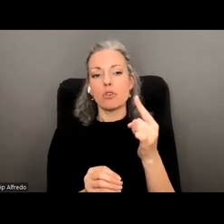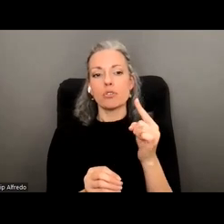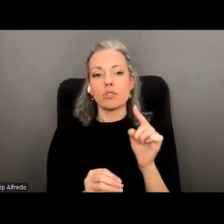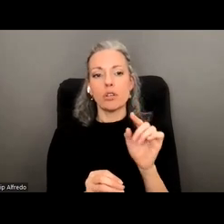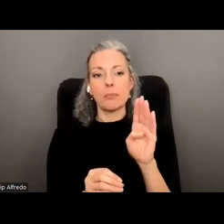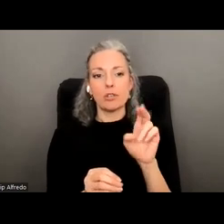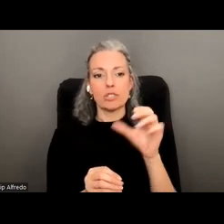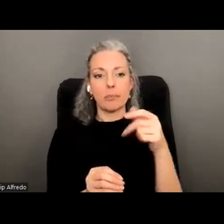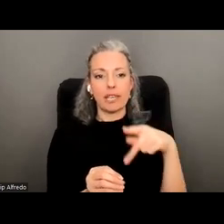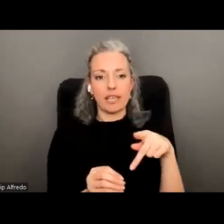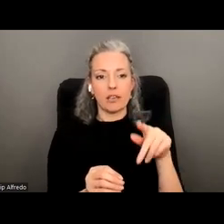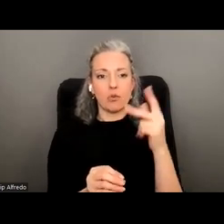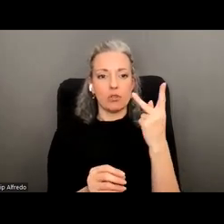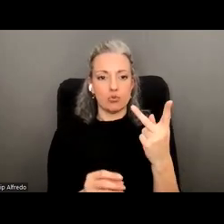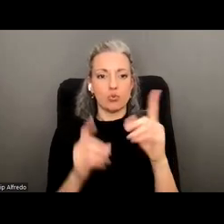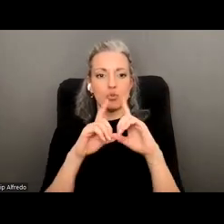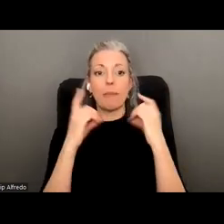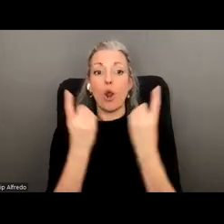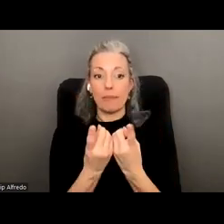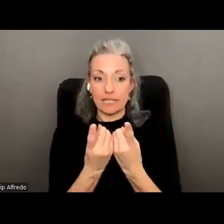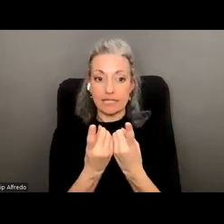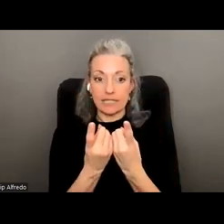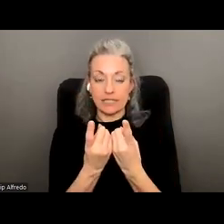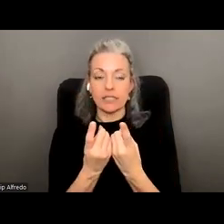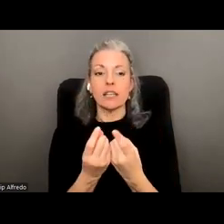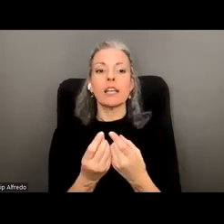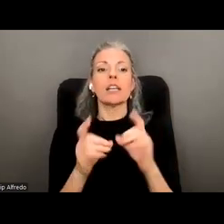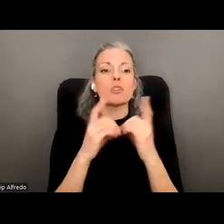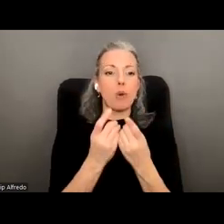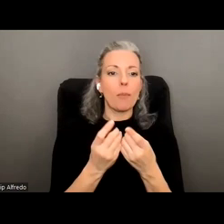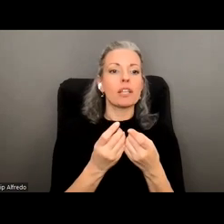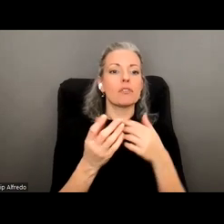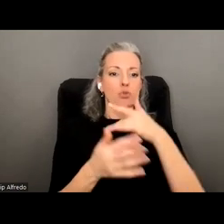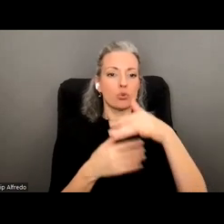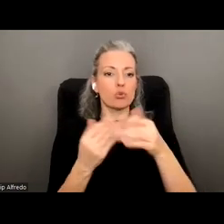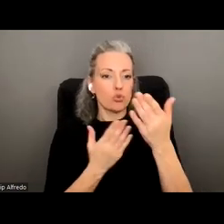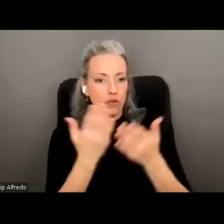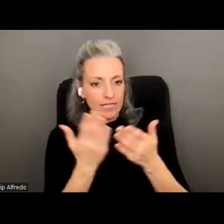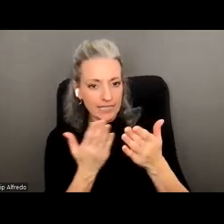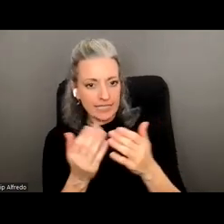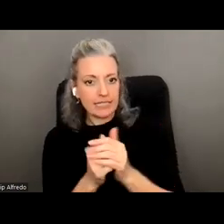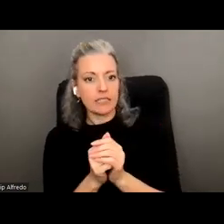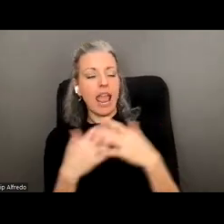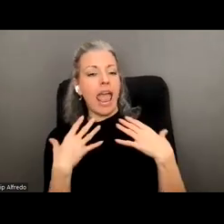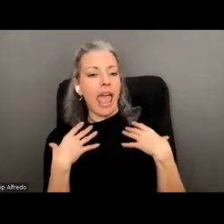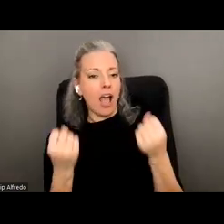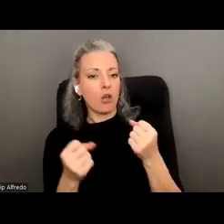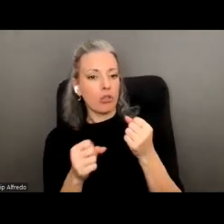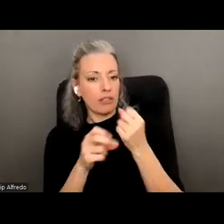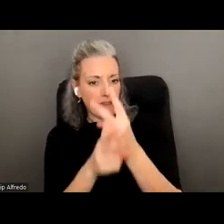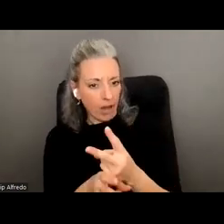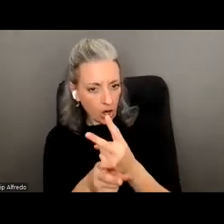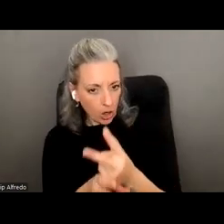two departments, with the Department of Healthcare Services and the Department of Social Services. We'll be pulling in Medi-Cal